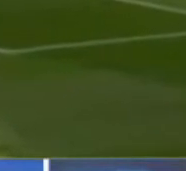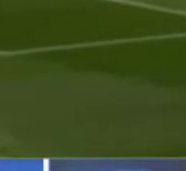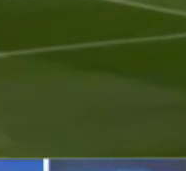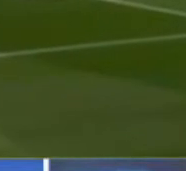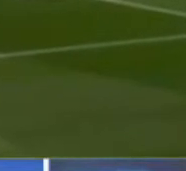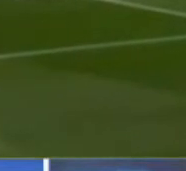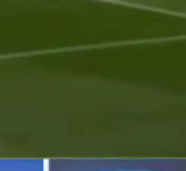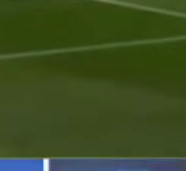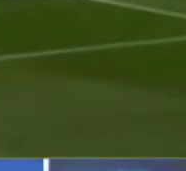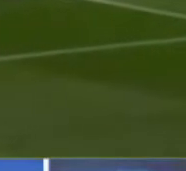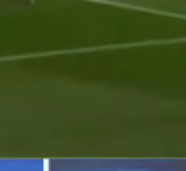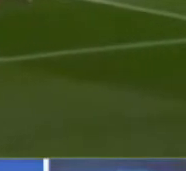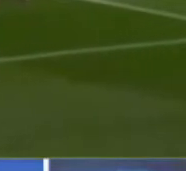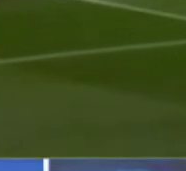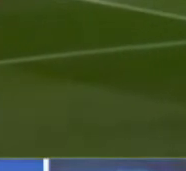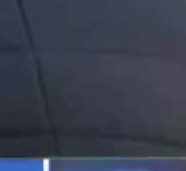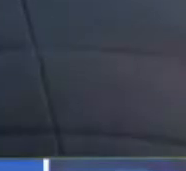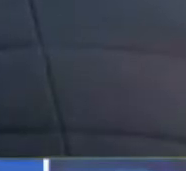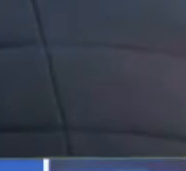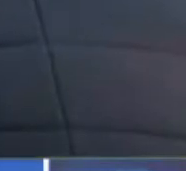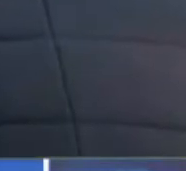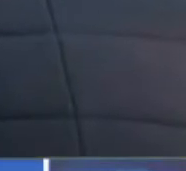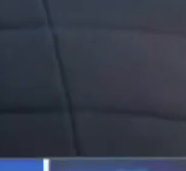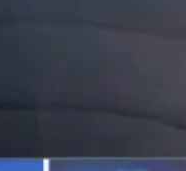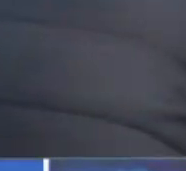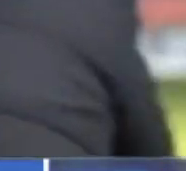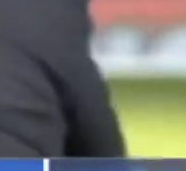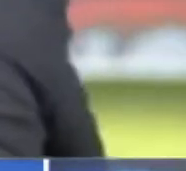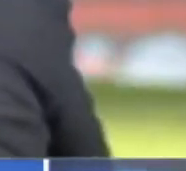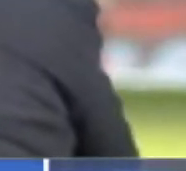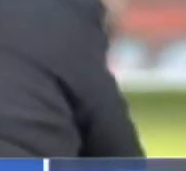Josh Maja scores for Fulham.